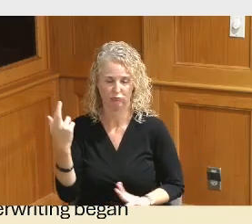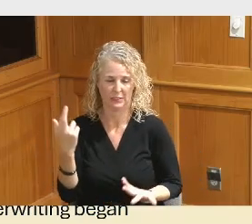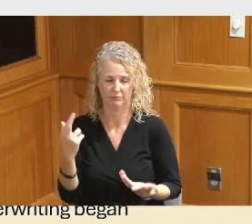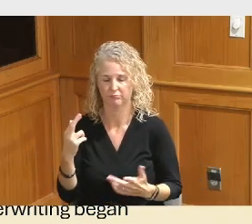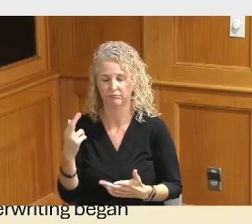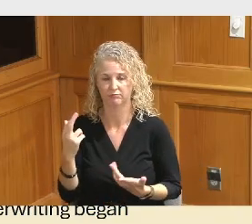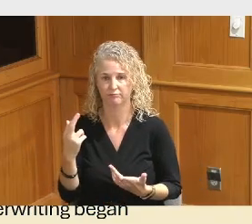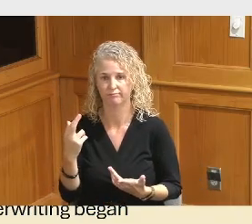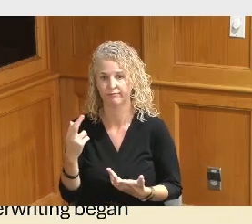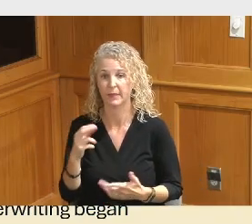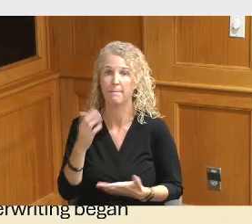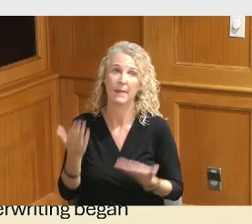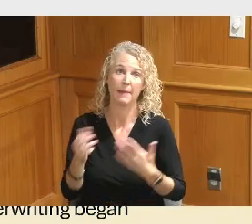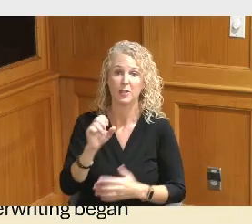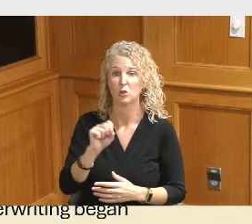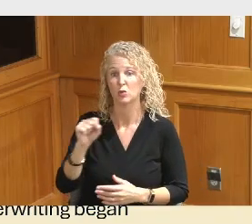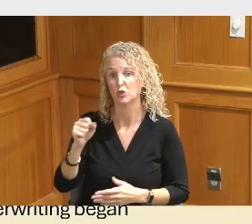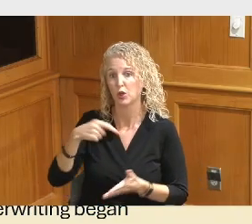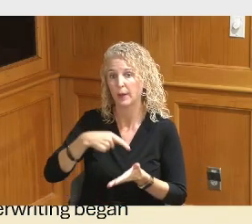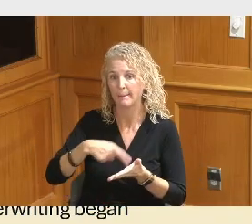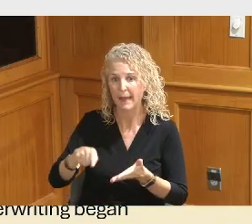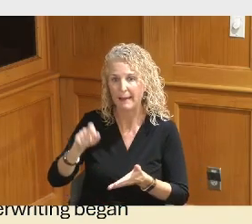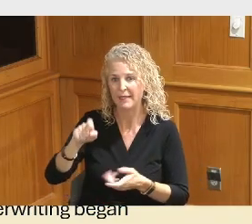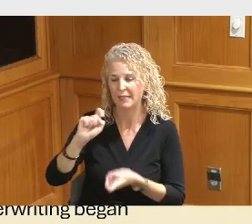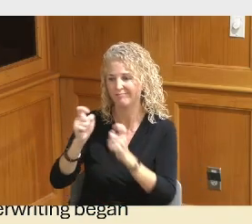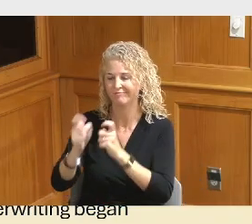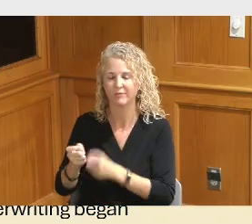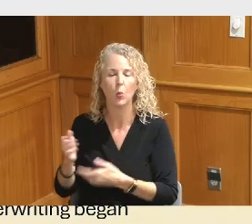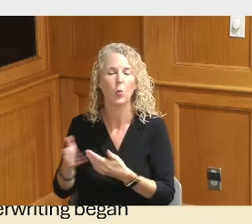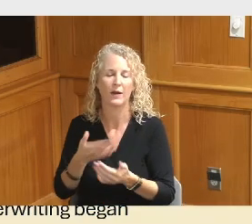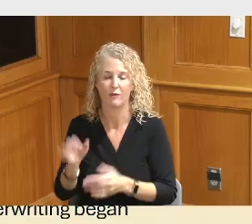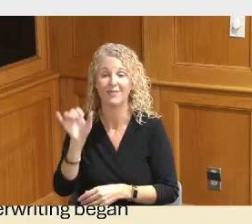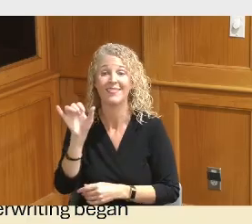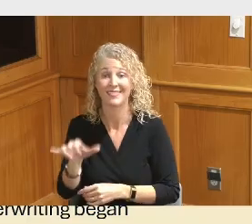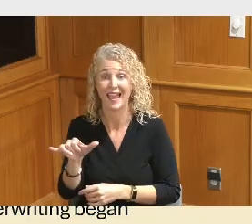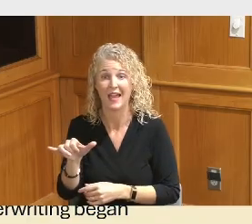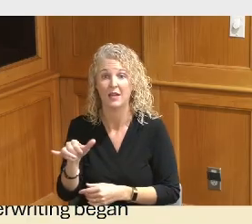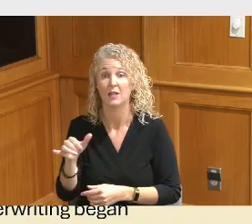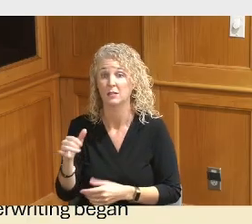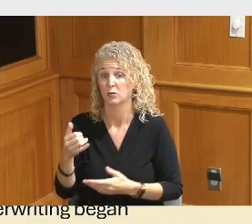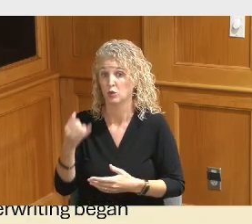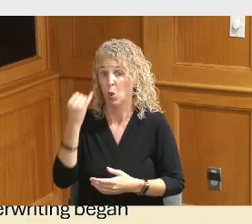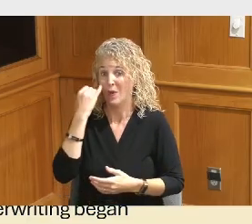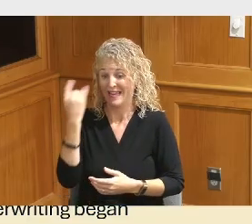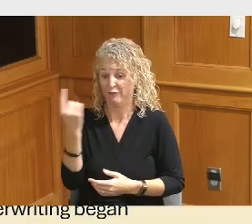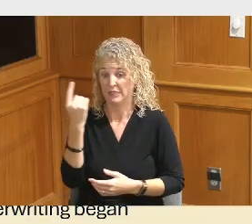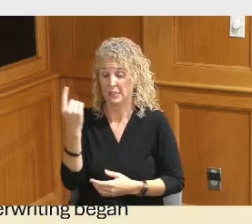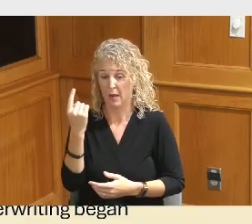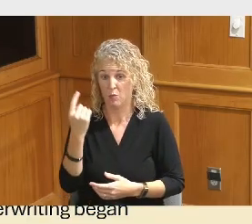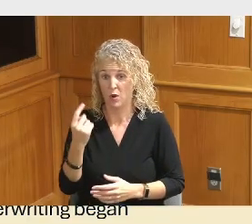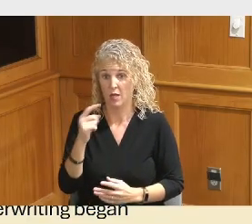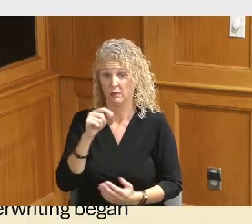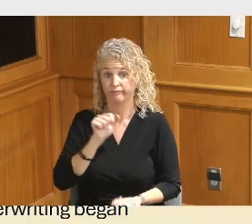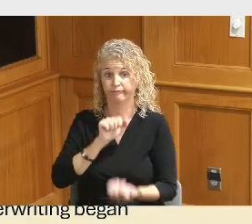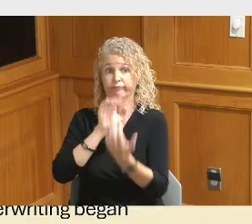reasons. Their Social Security payment needs to be rectified, et cetera. And again, we're referring people back to when there are